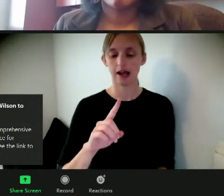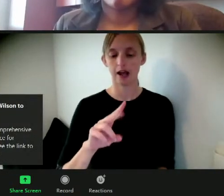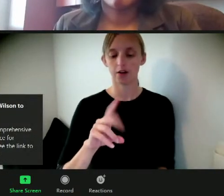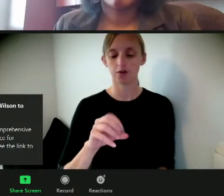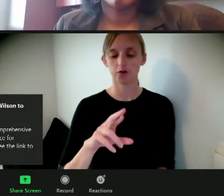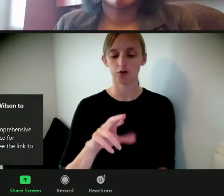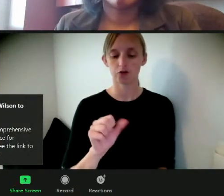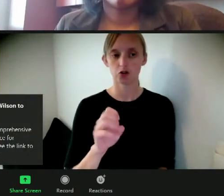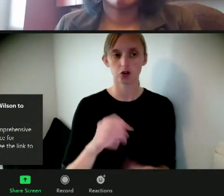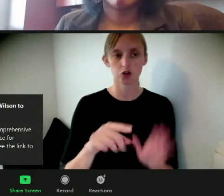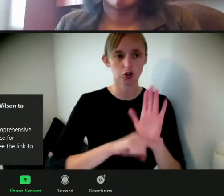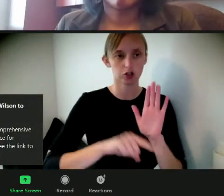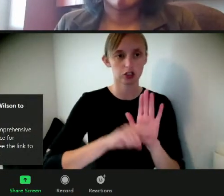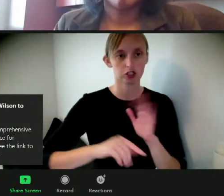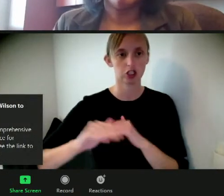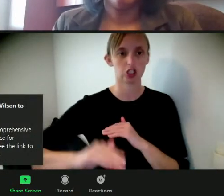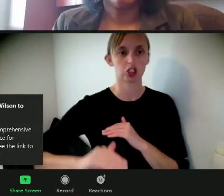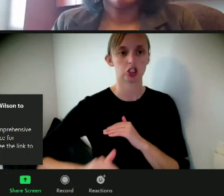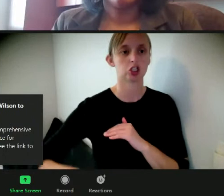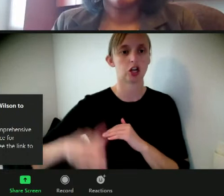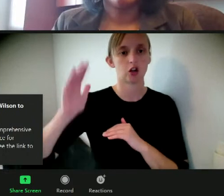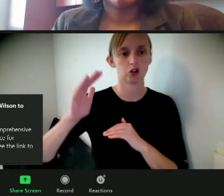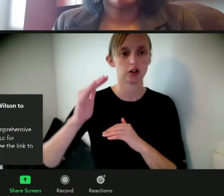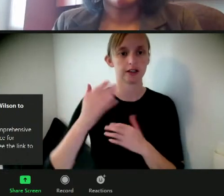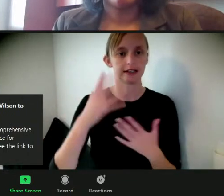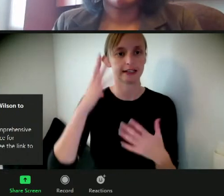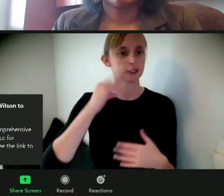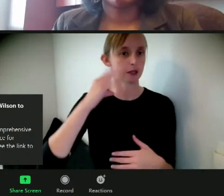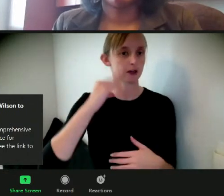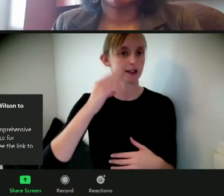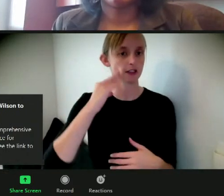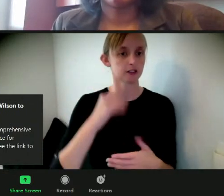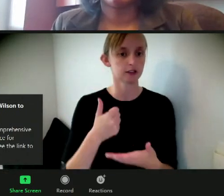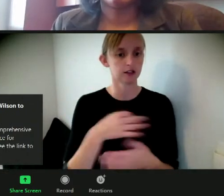that our staff could really understand the brain science of some of,